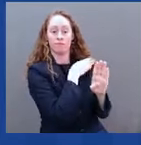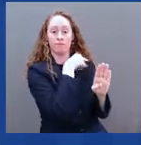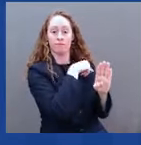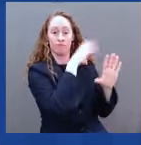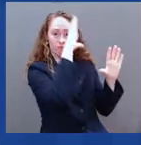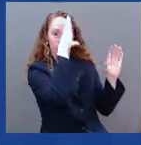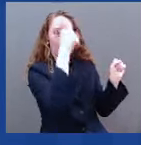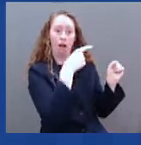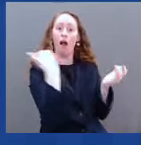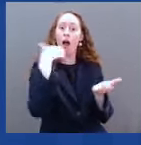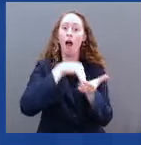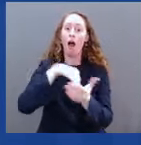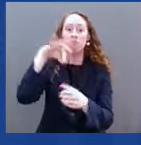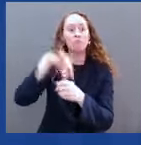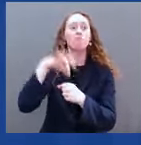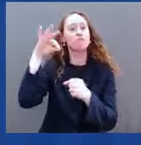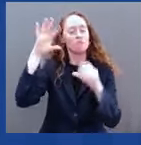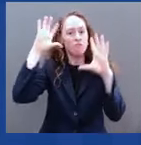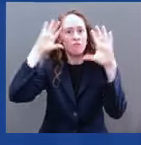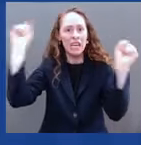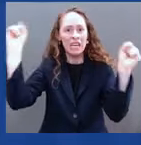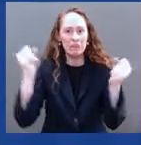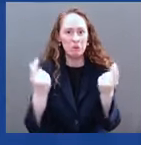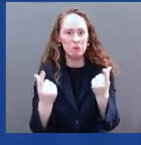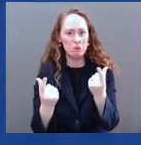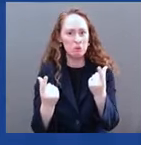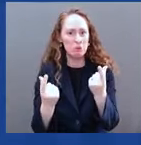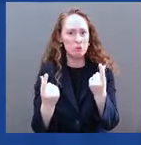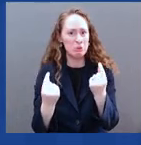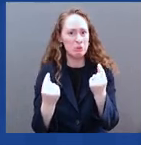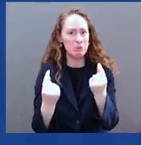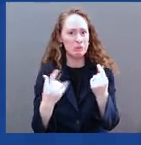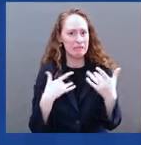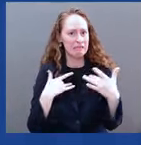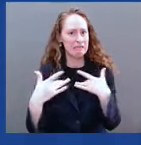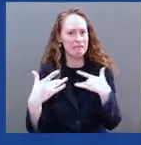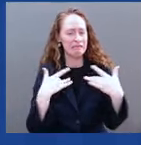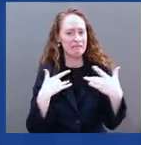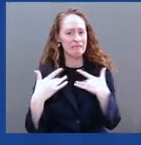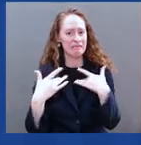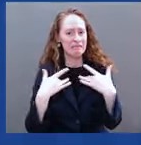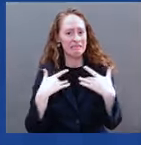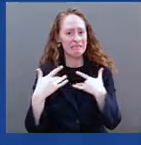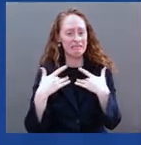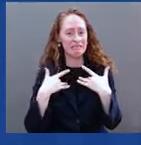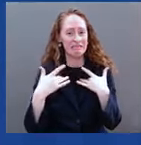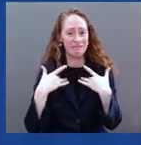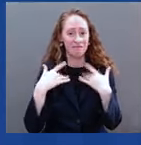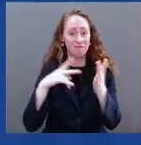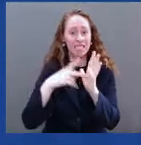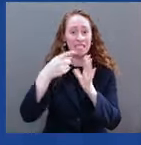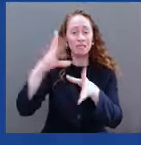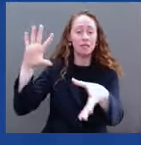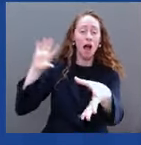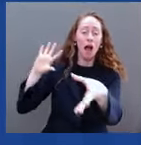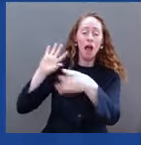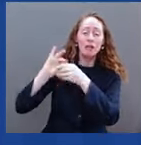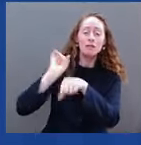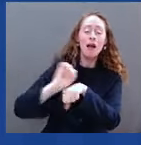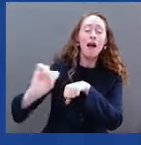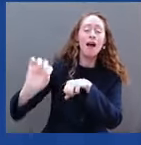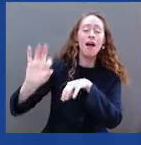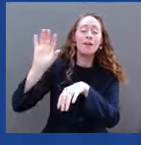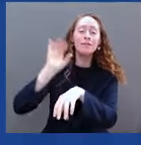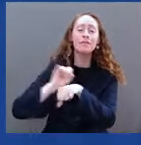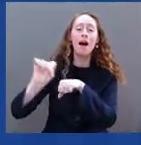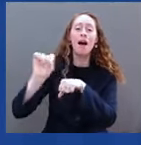Are there any steps, anything you are trying to do, and NATO is trying to do here these days, to prevent